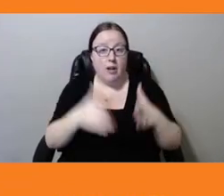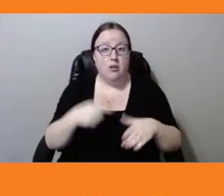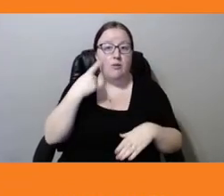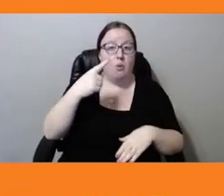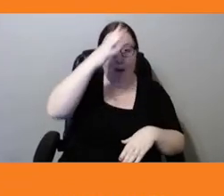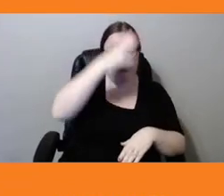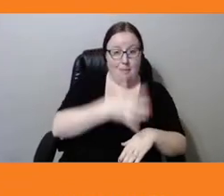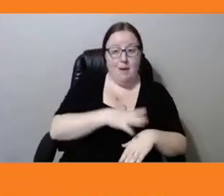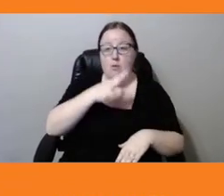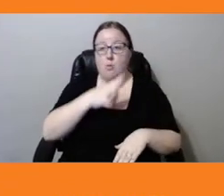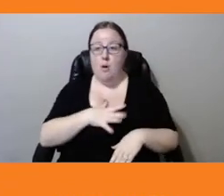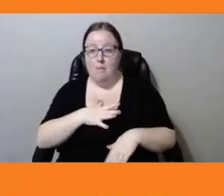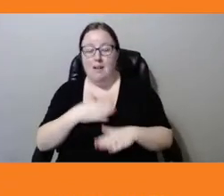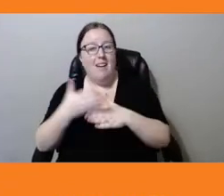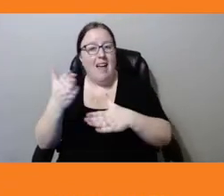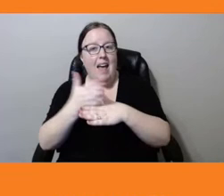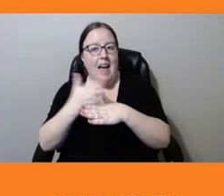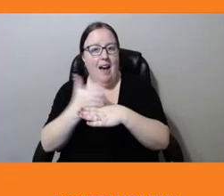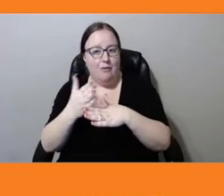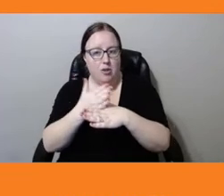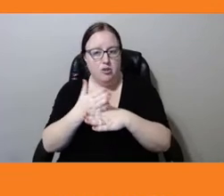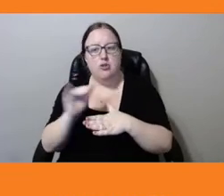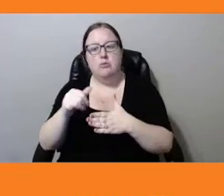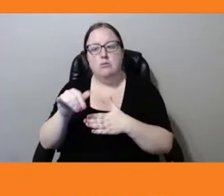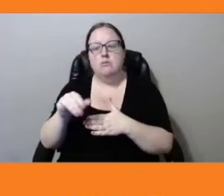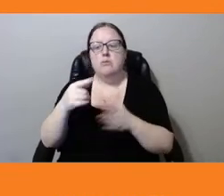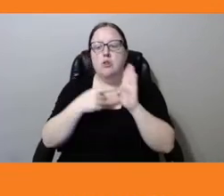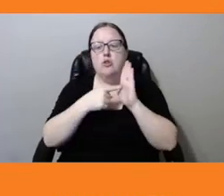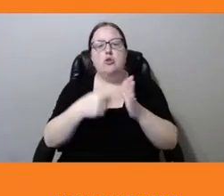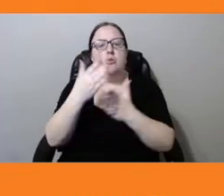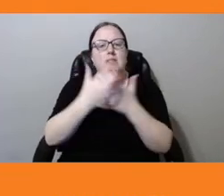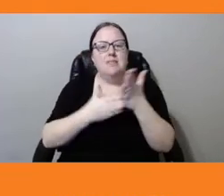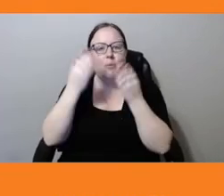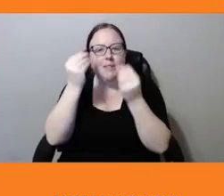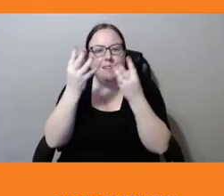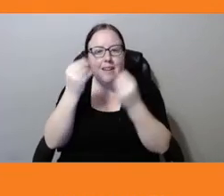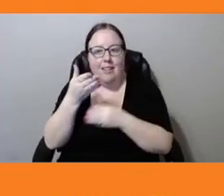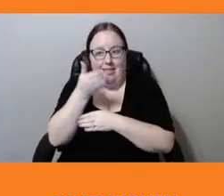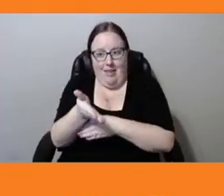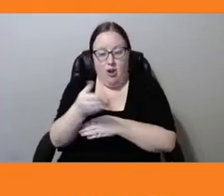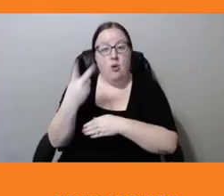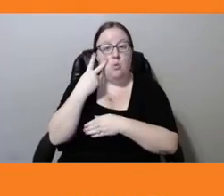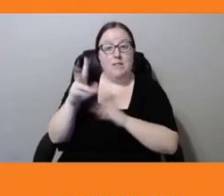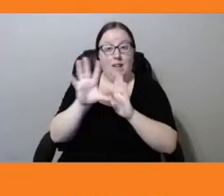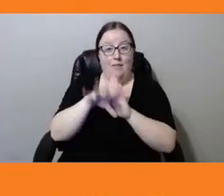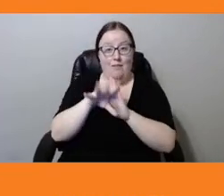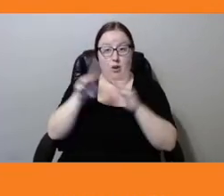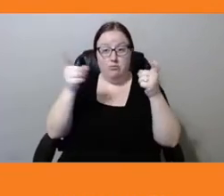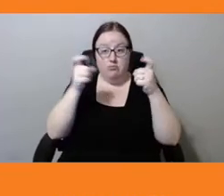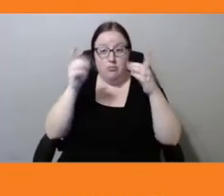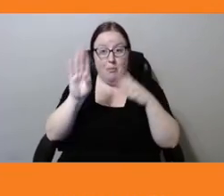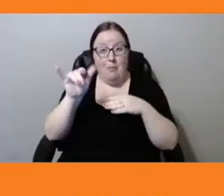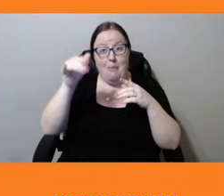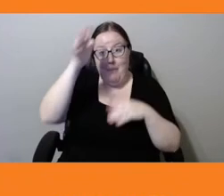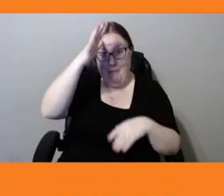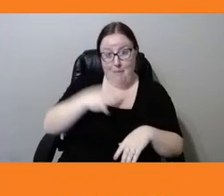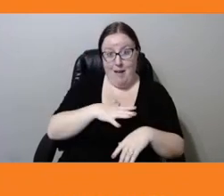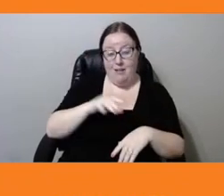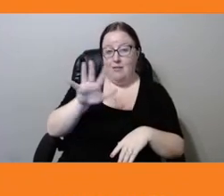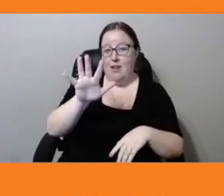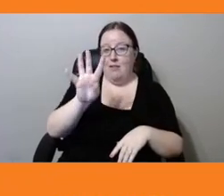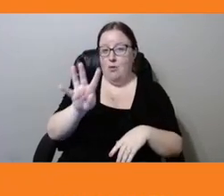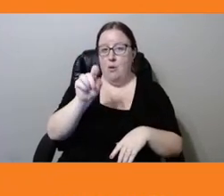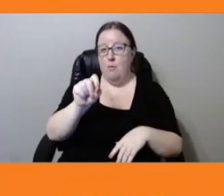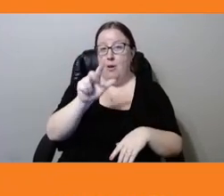and women, and we took the average since it would account for outliers in the data. And what we saw was that films directed by men averaged